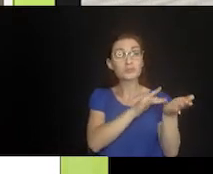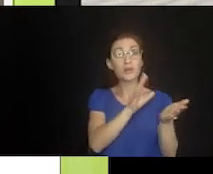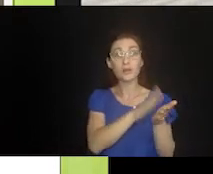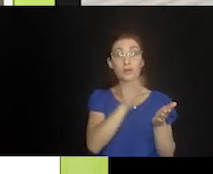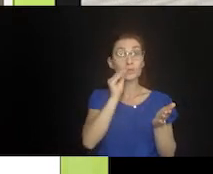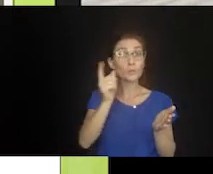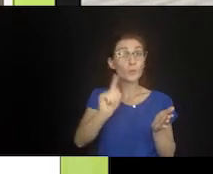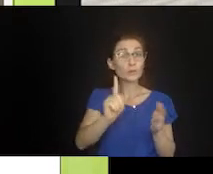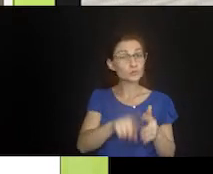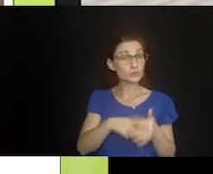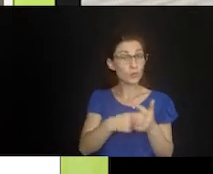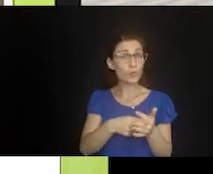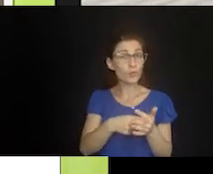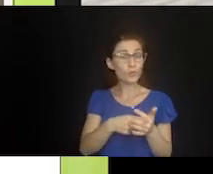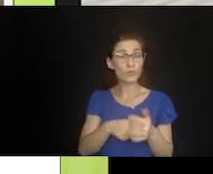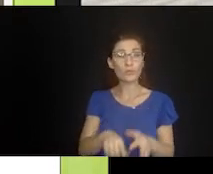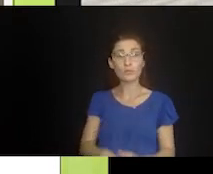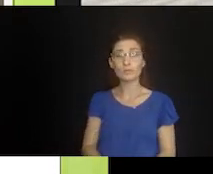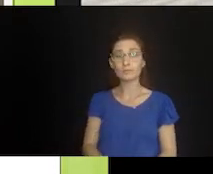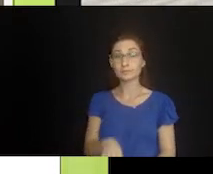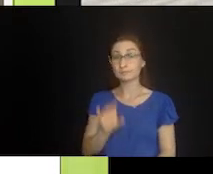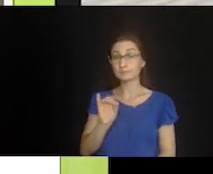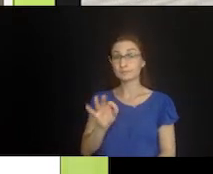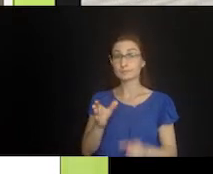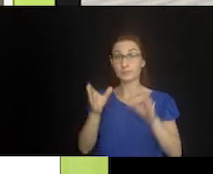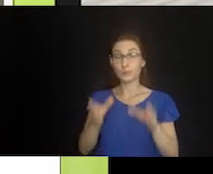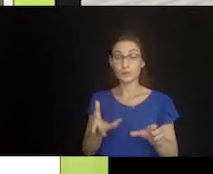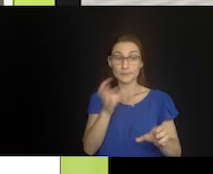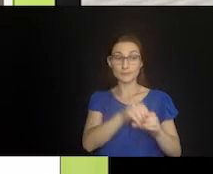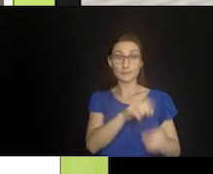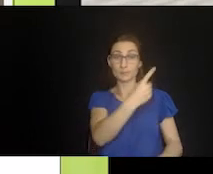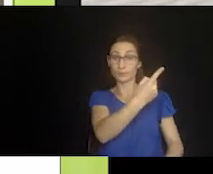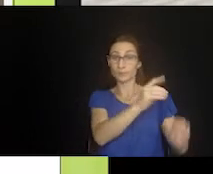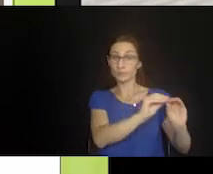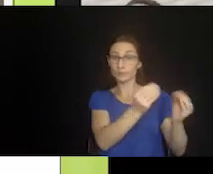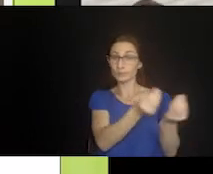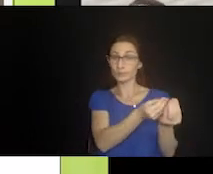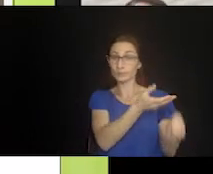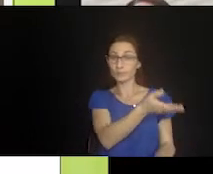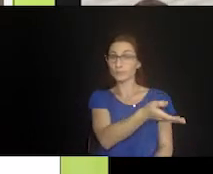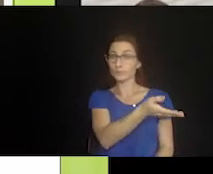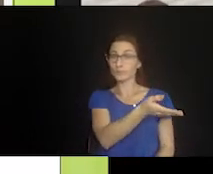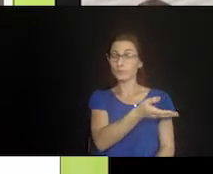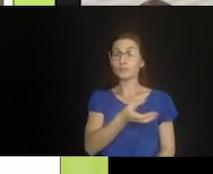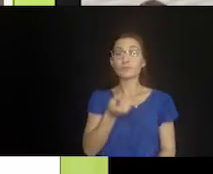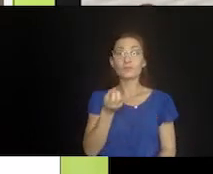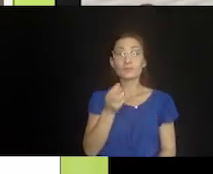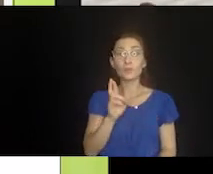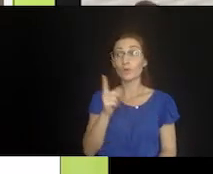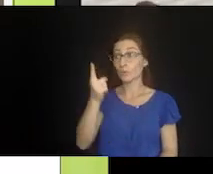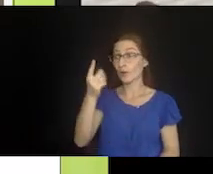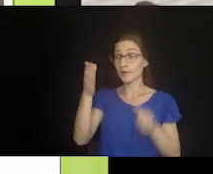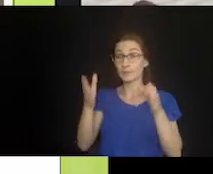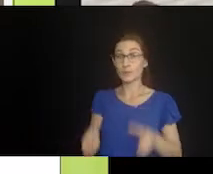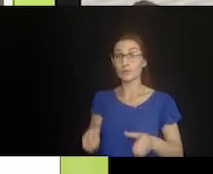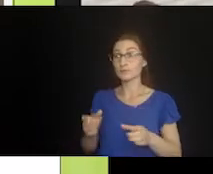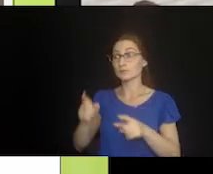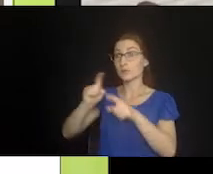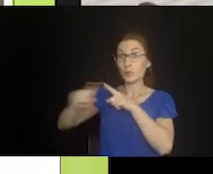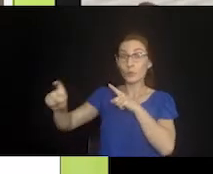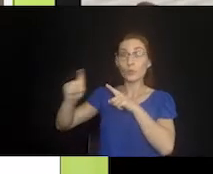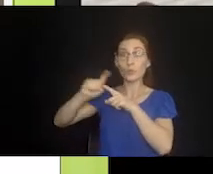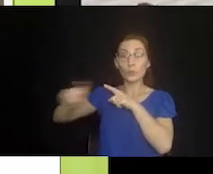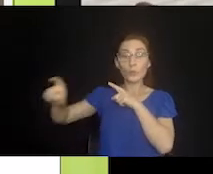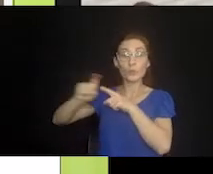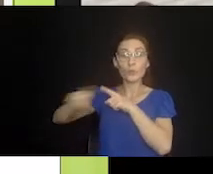get started. And if you have a person in one organization, or one